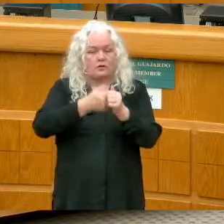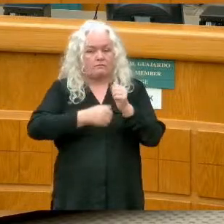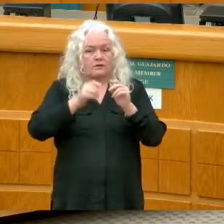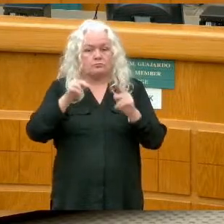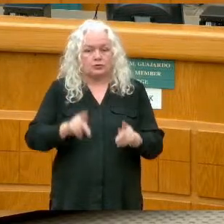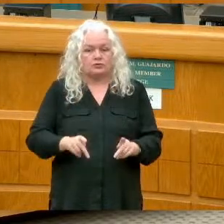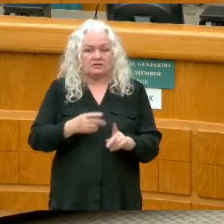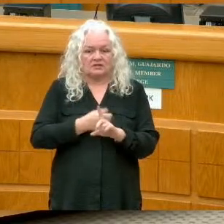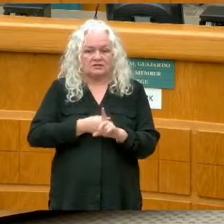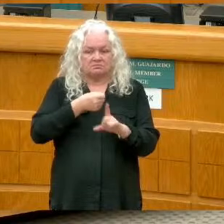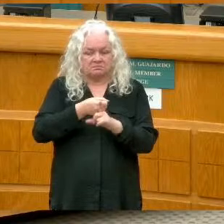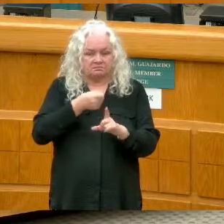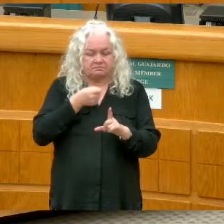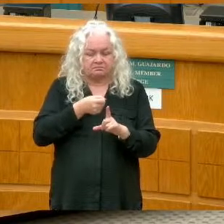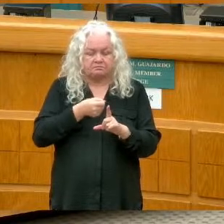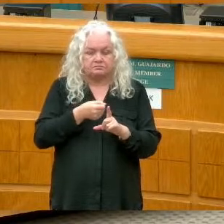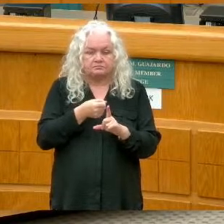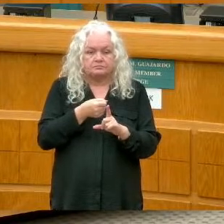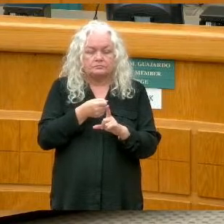person impacted.